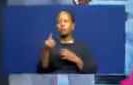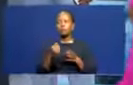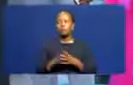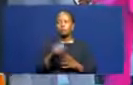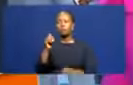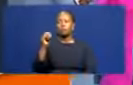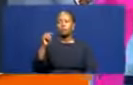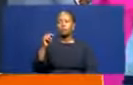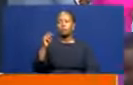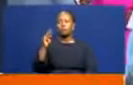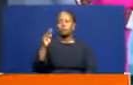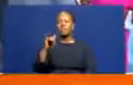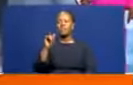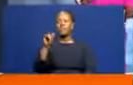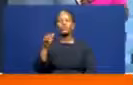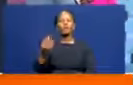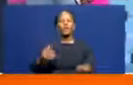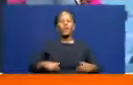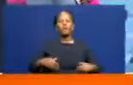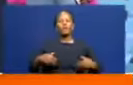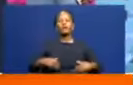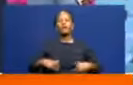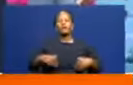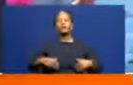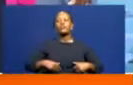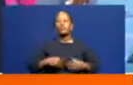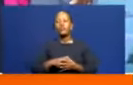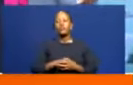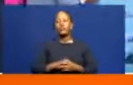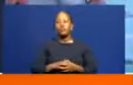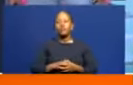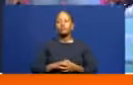Anthony, wewe ni kijana. You are a youth. So step up.